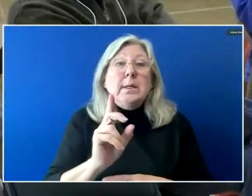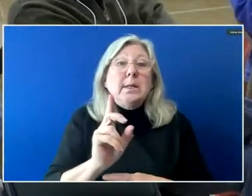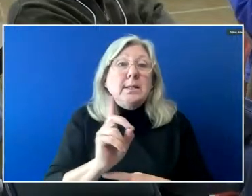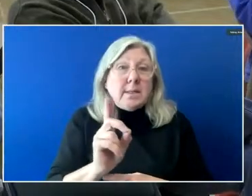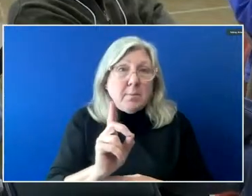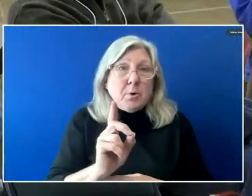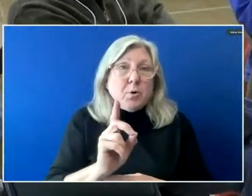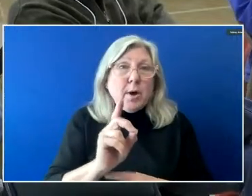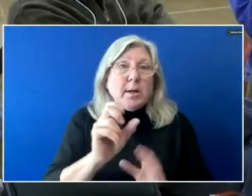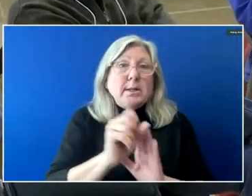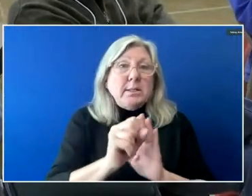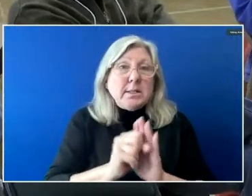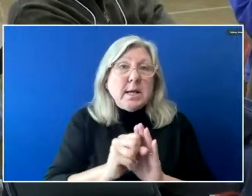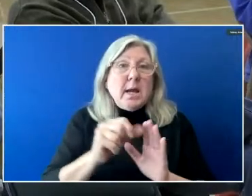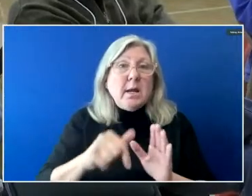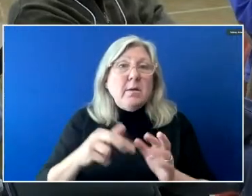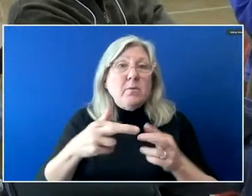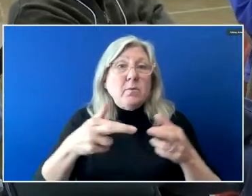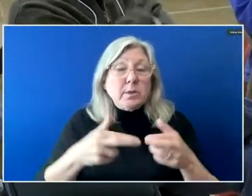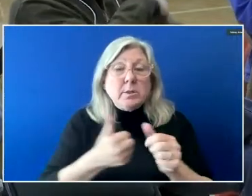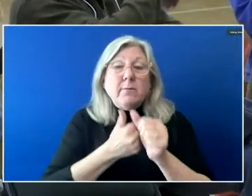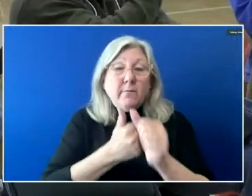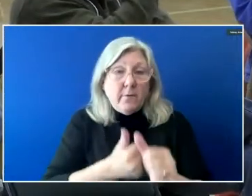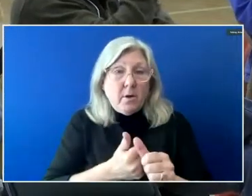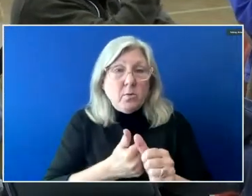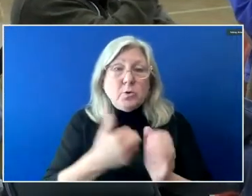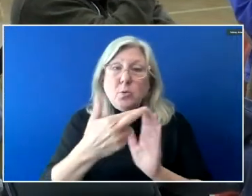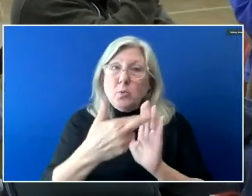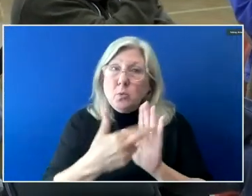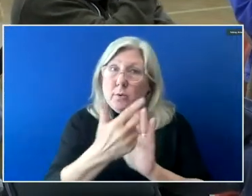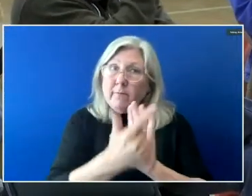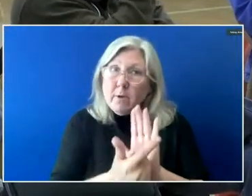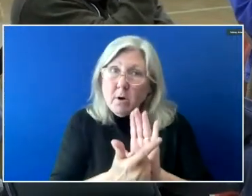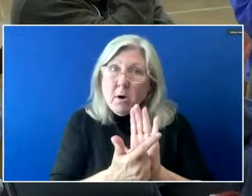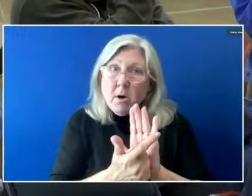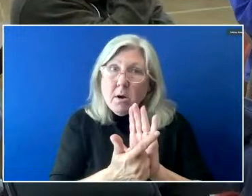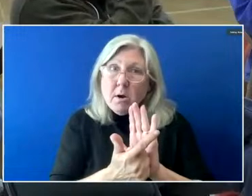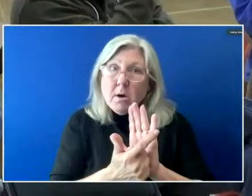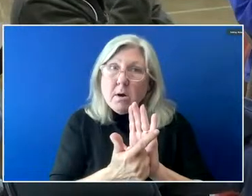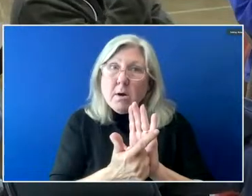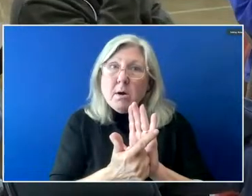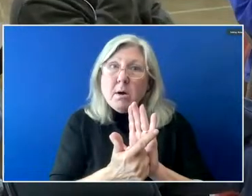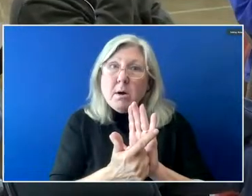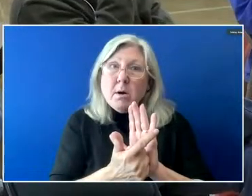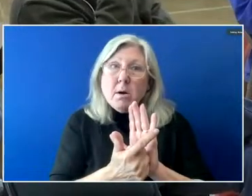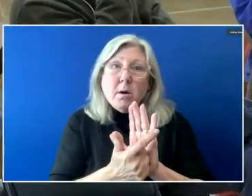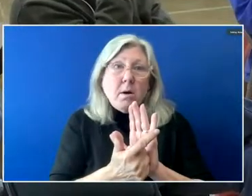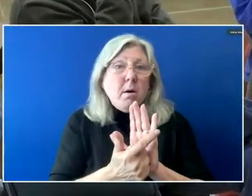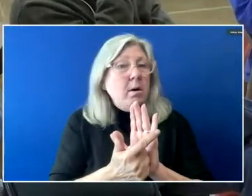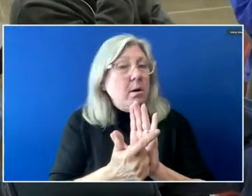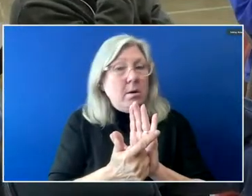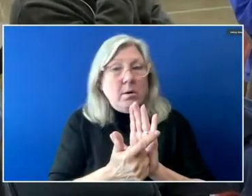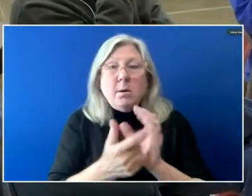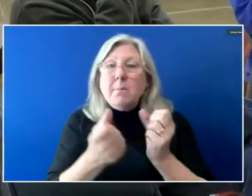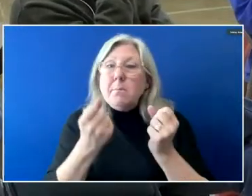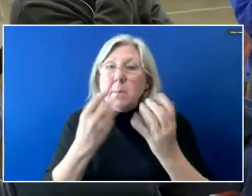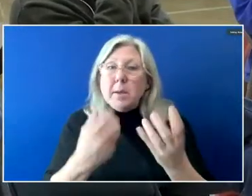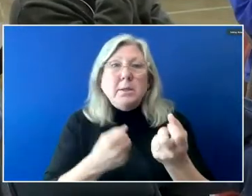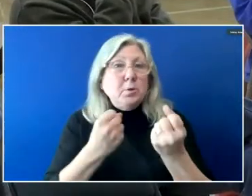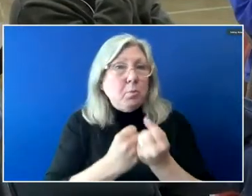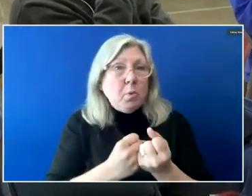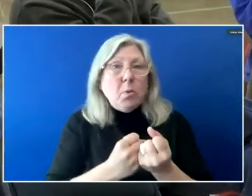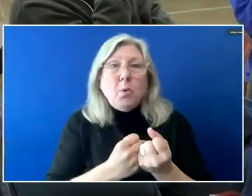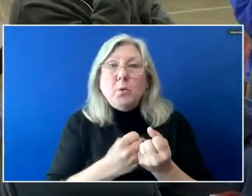follows a rule of law that has many supports for many of the values that